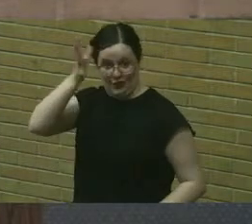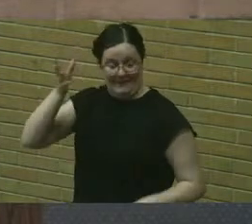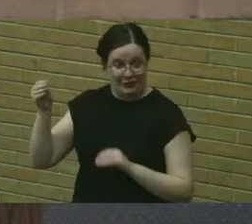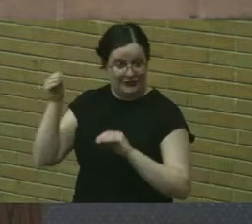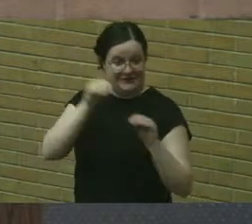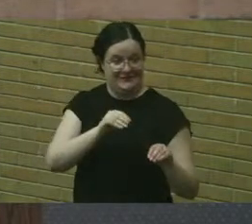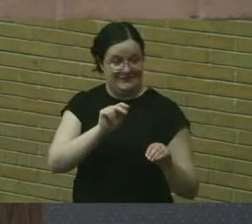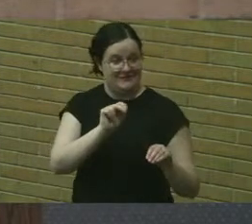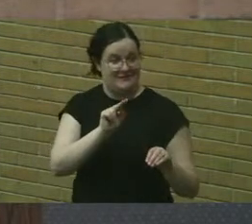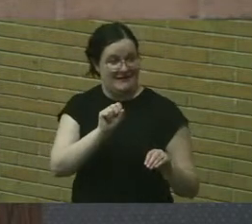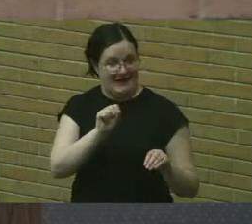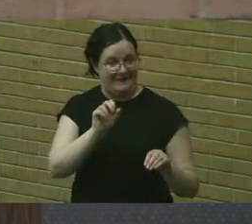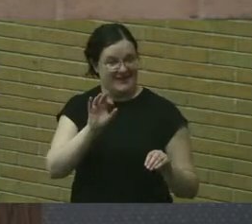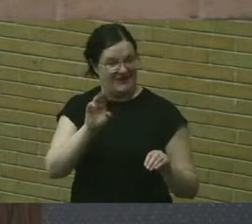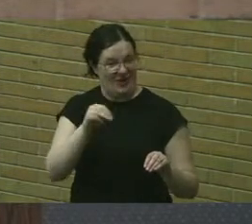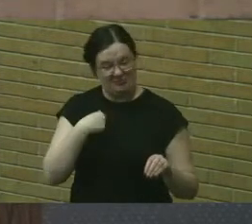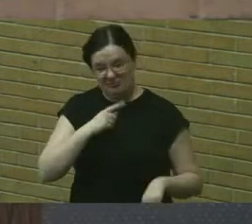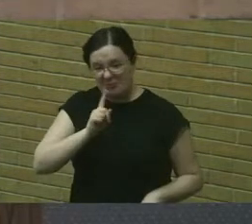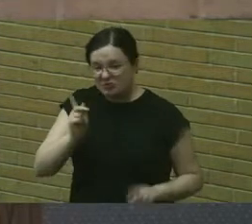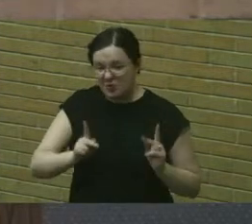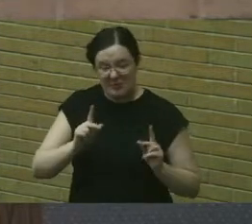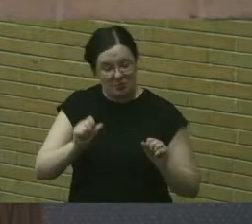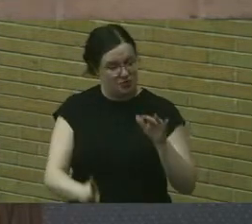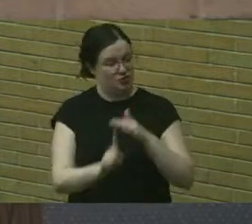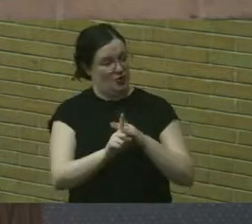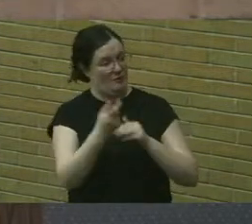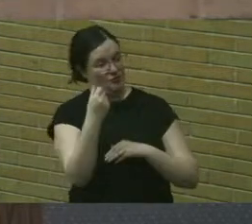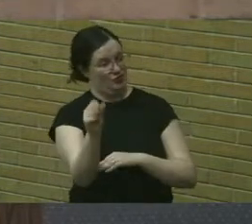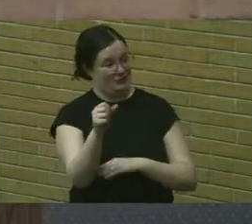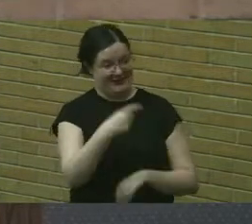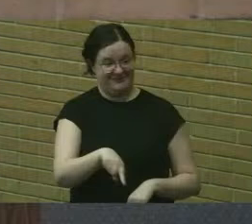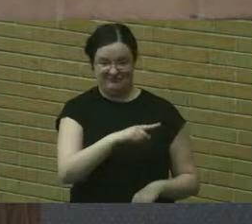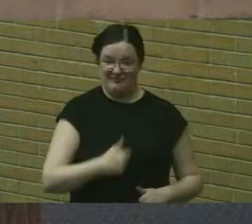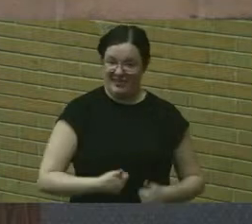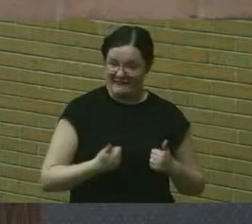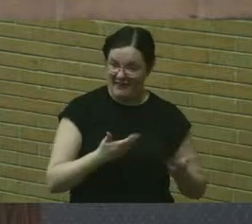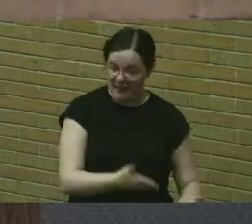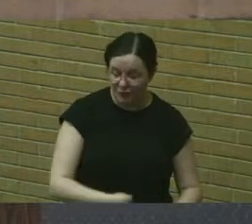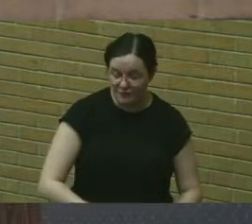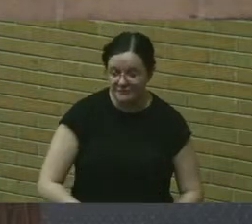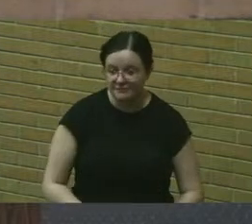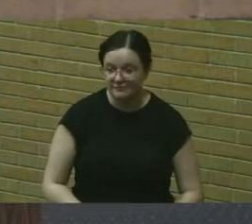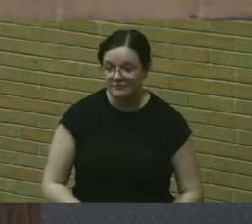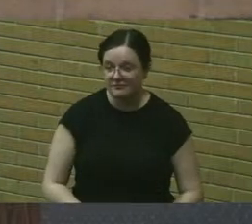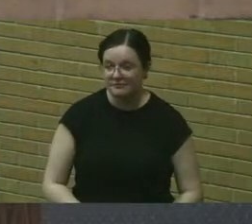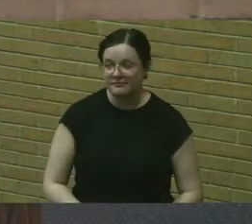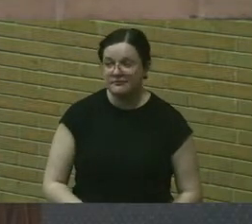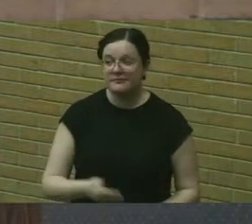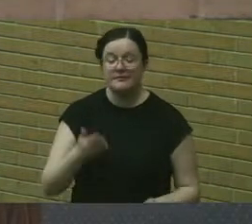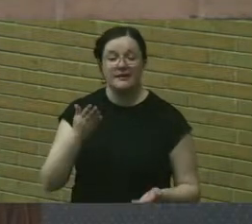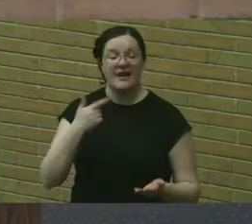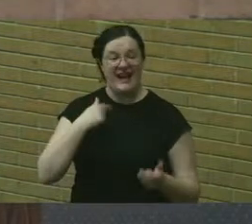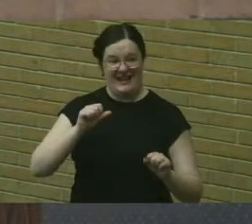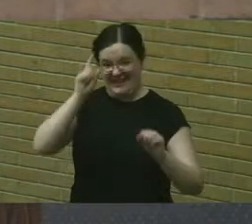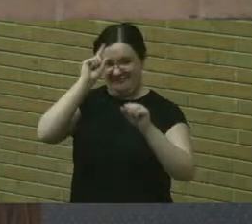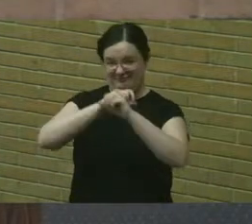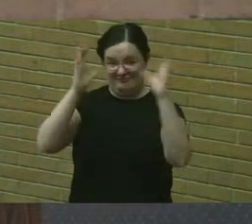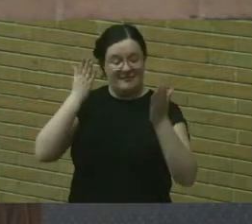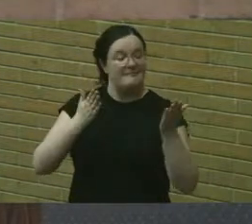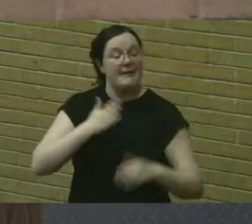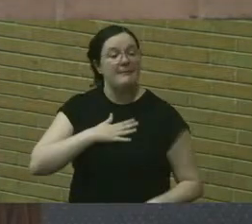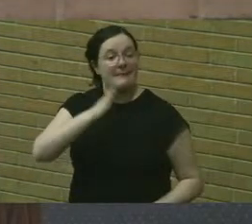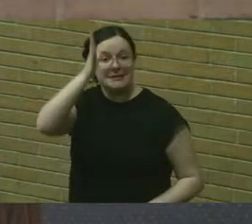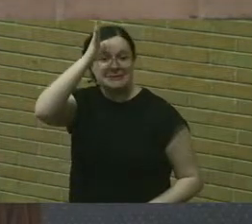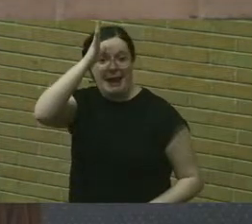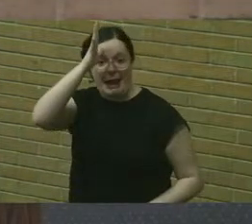and protest their existence in town. That maybe my dad would have gone to school in Brighton and encountered some